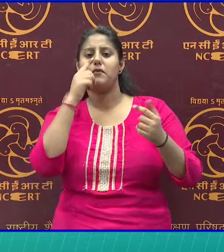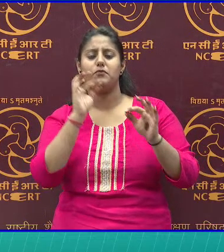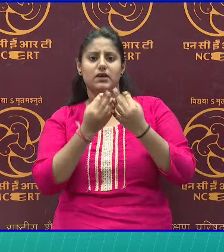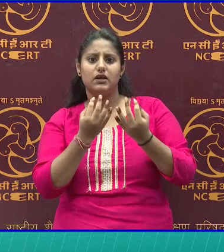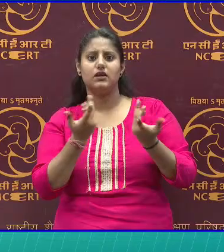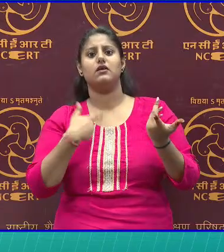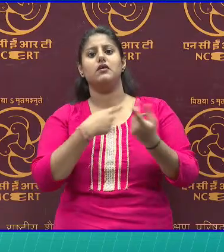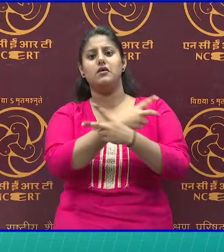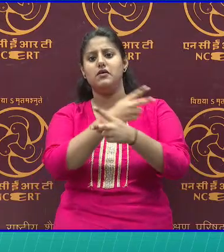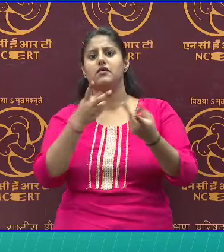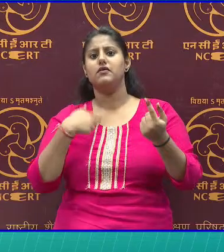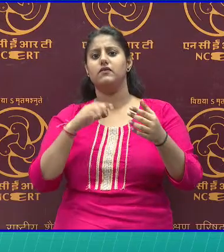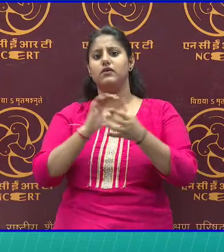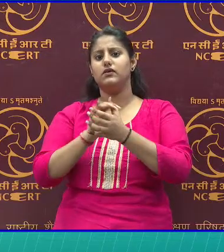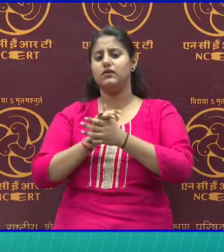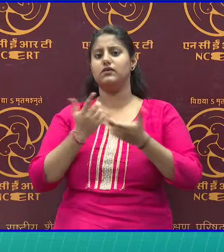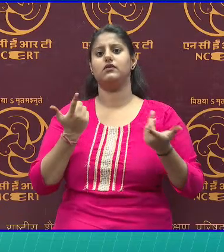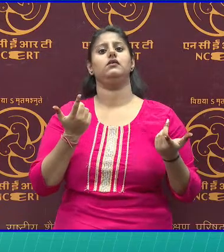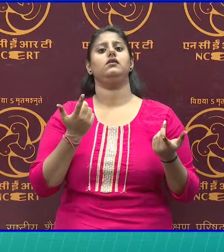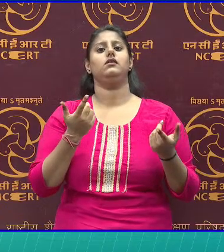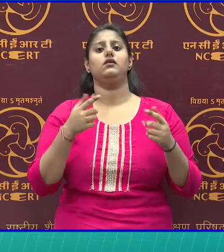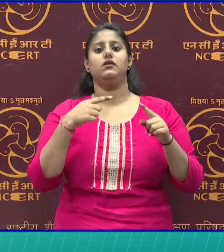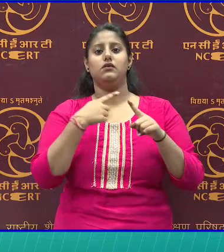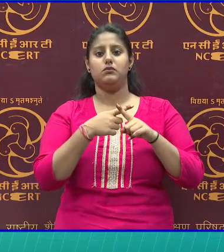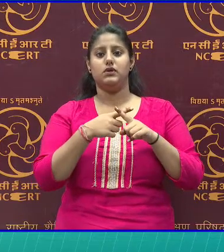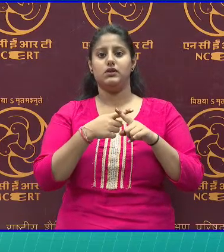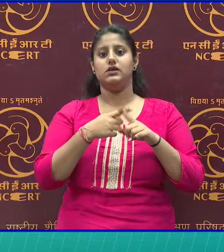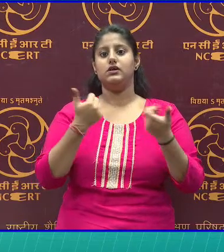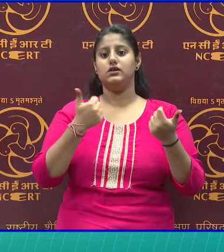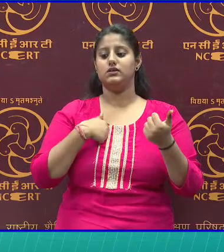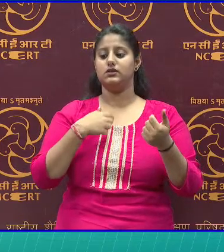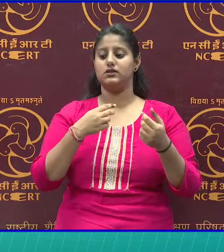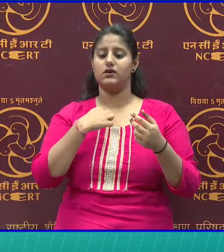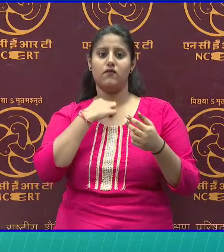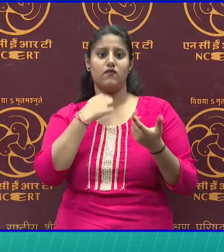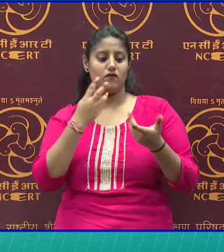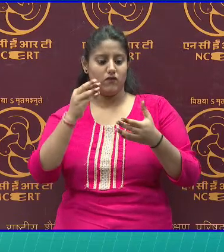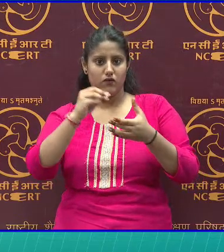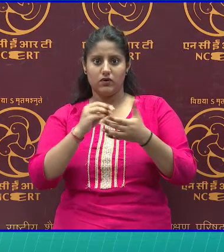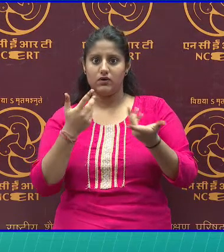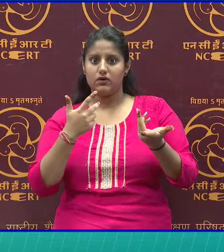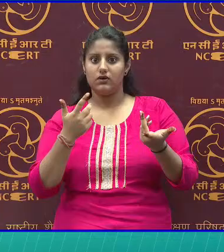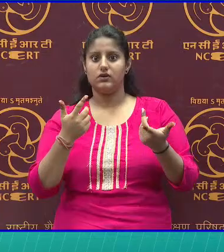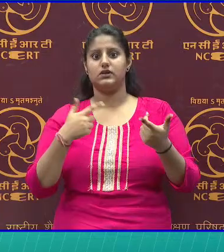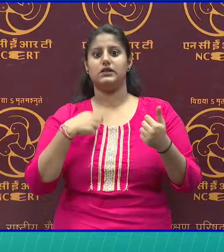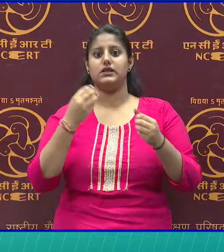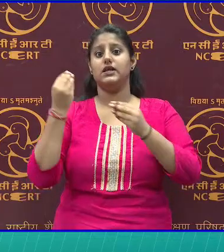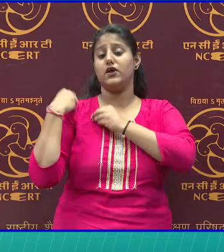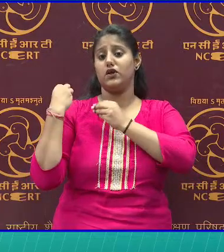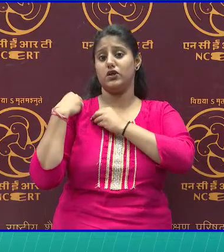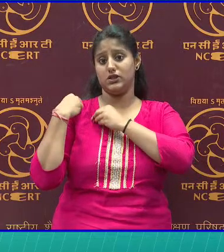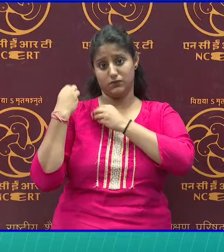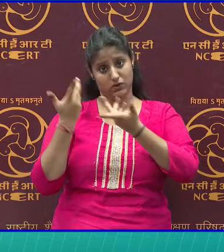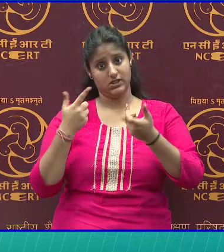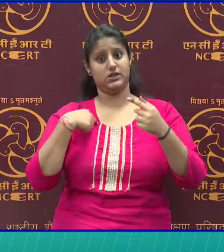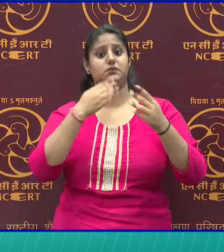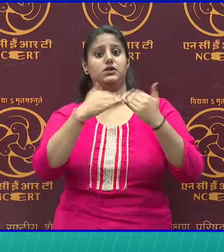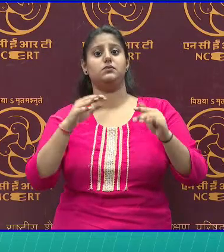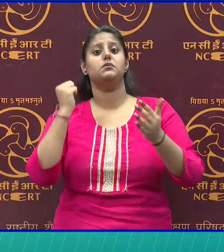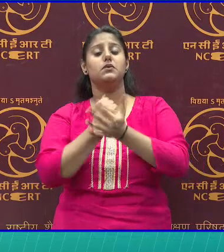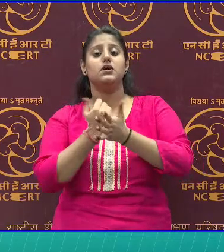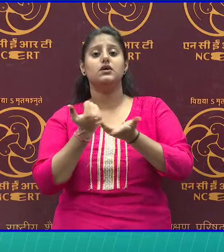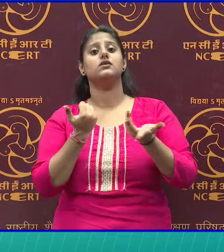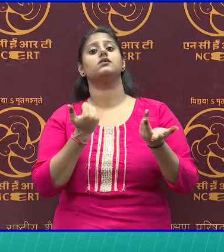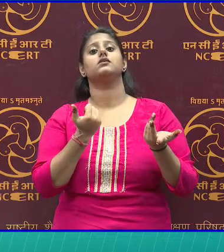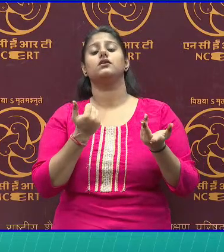be such that wherein children are free to voice out, and then it is more responsible environment, and wherein